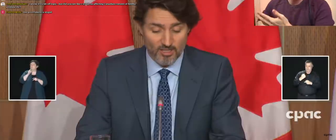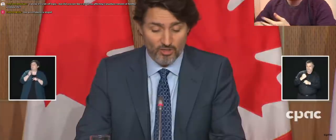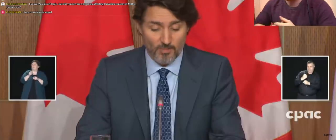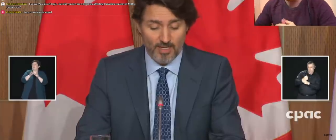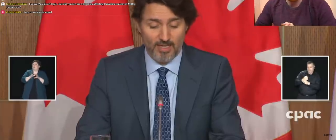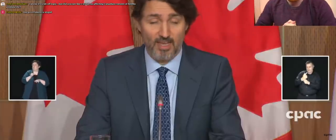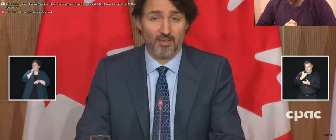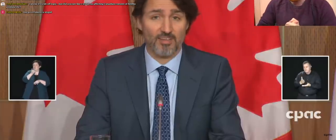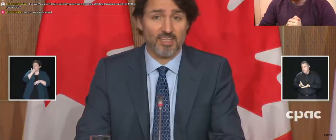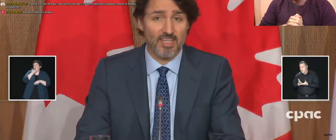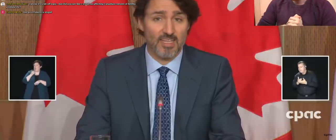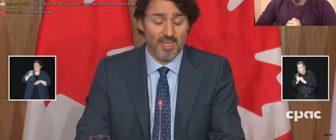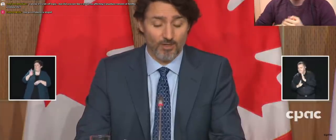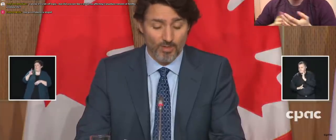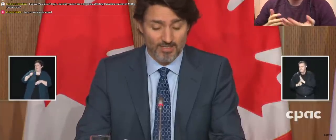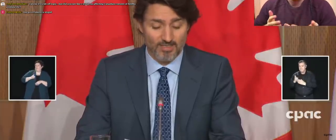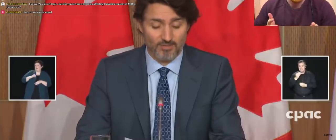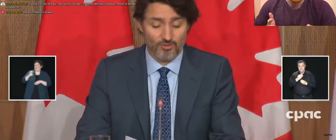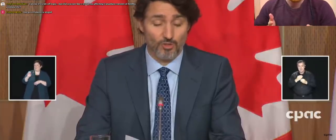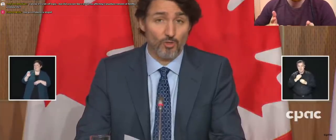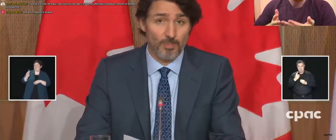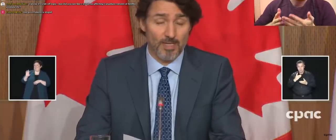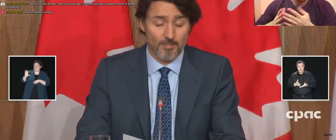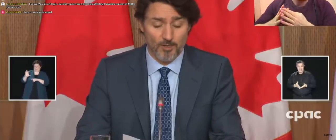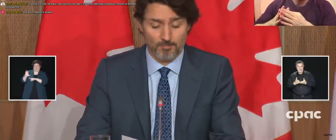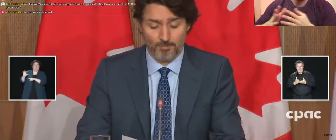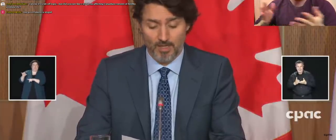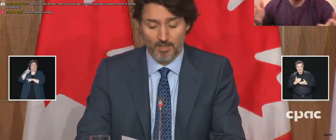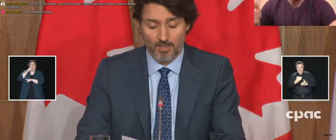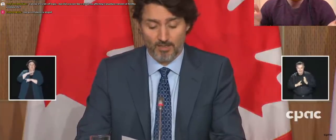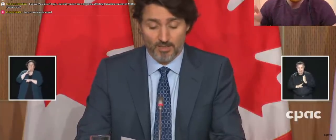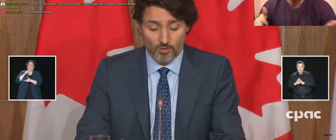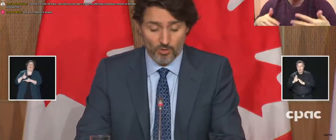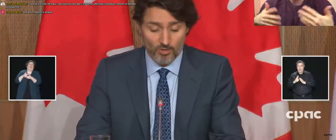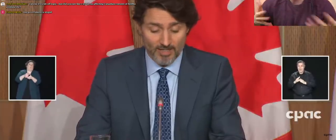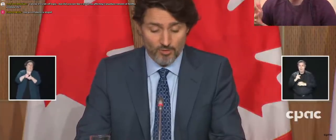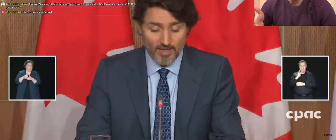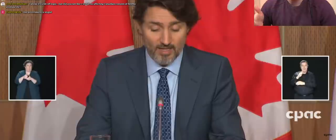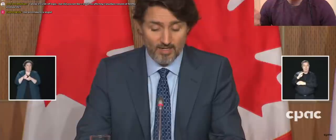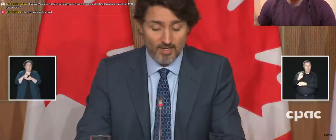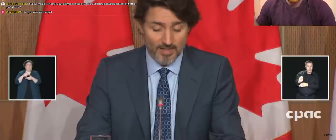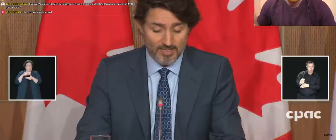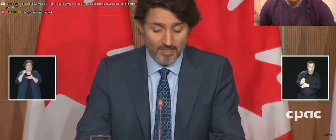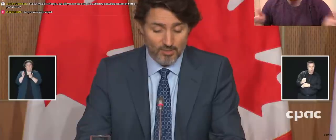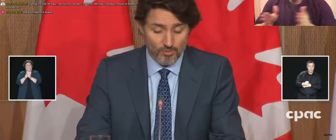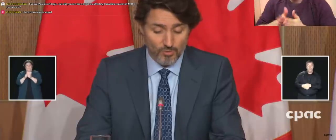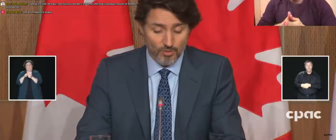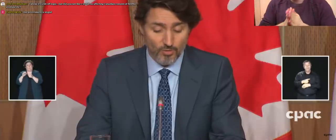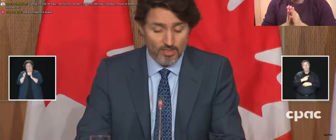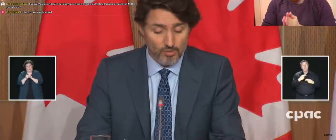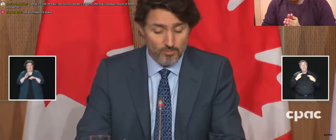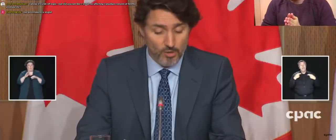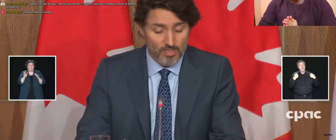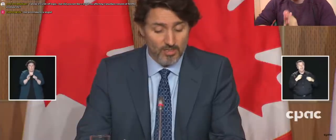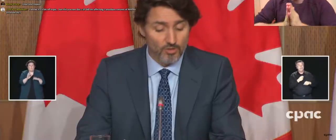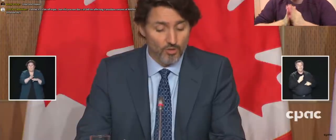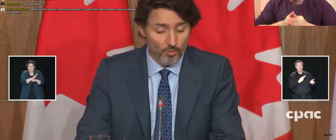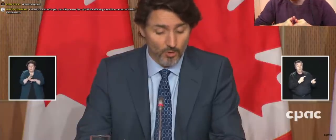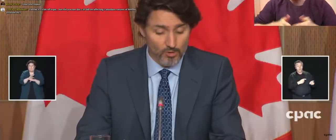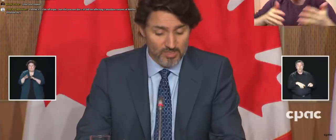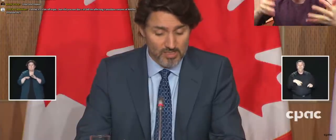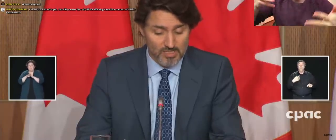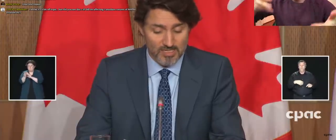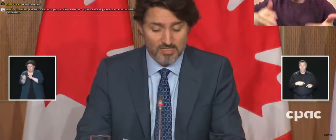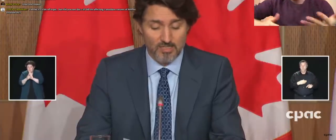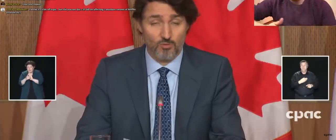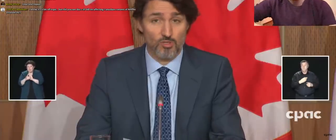$15 federal minimum wage. These are some big changes, and like a budget just being presented doesn't mean anything. This is the important part. This is the